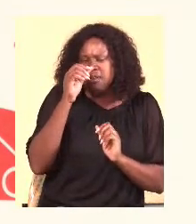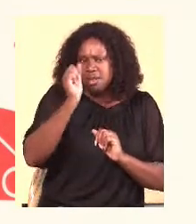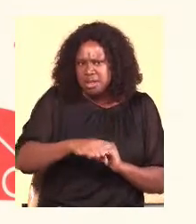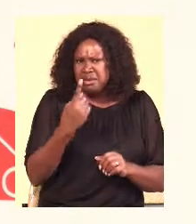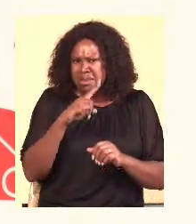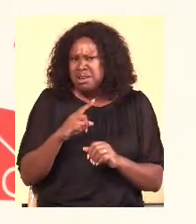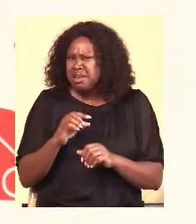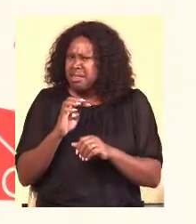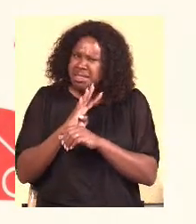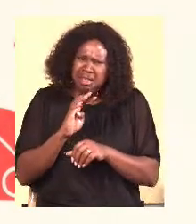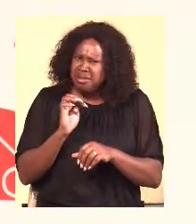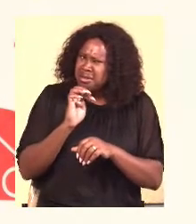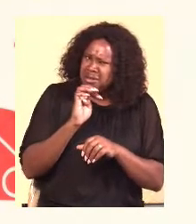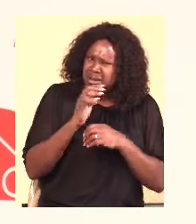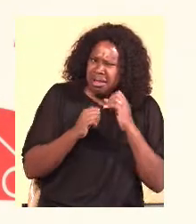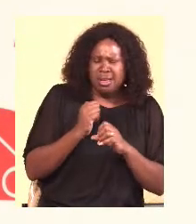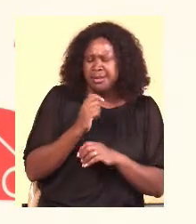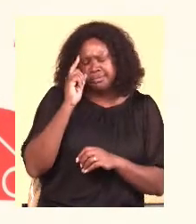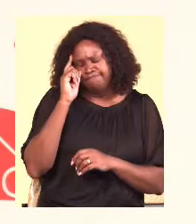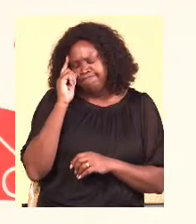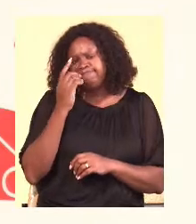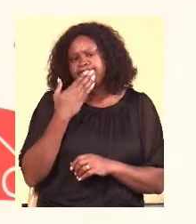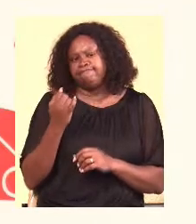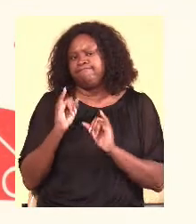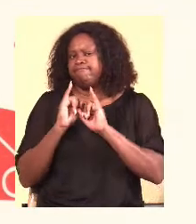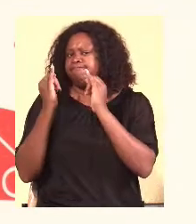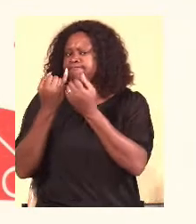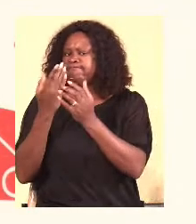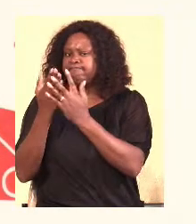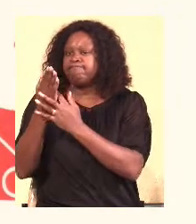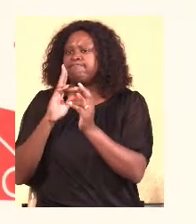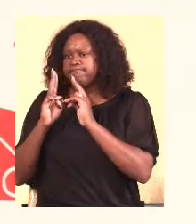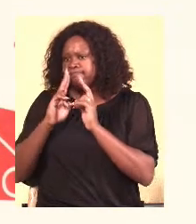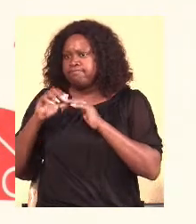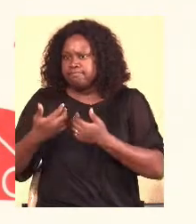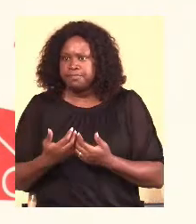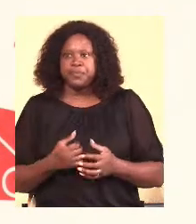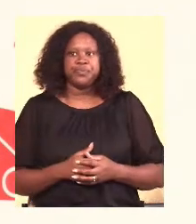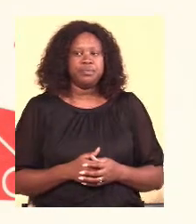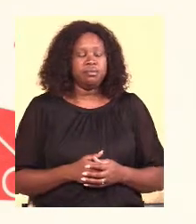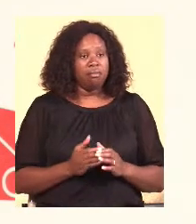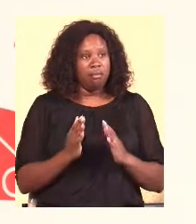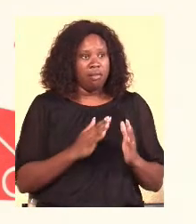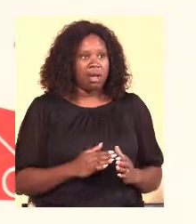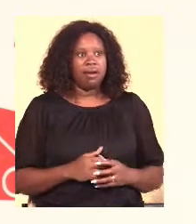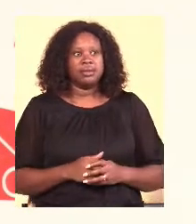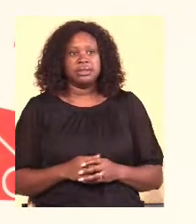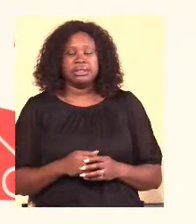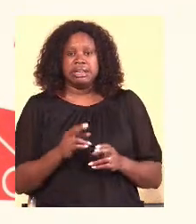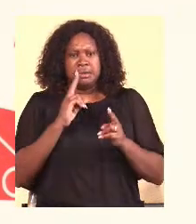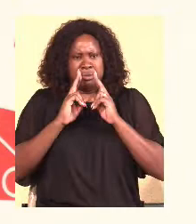would really urge them to engage their institutions. Have we discussed the issue of